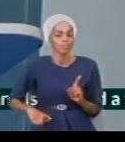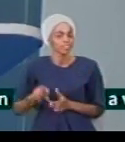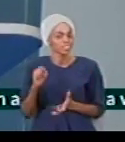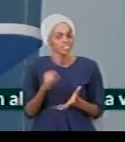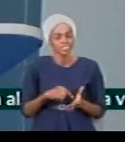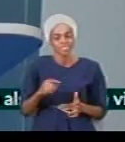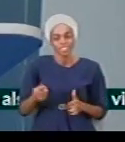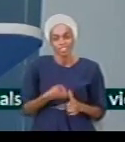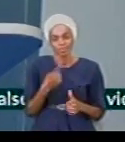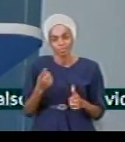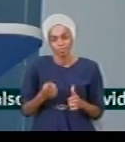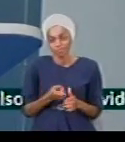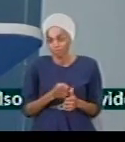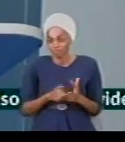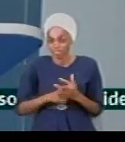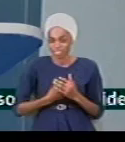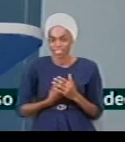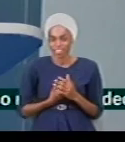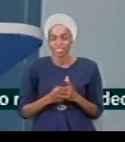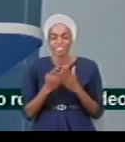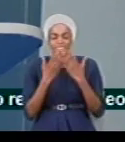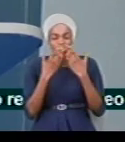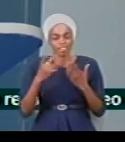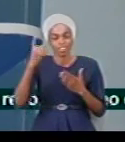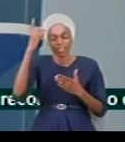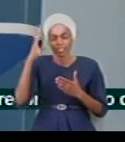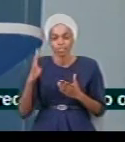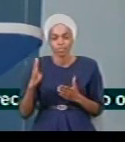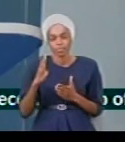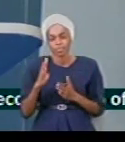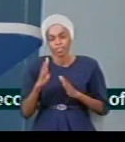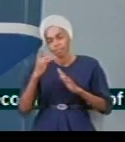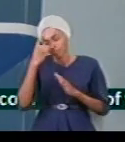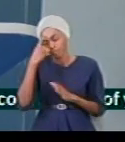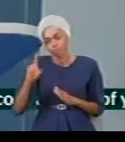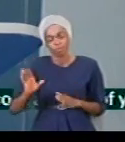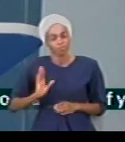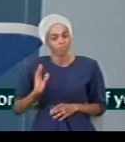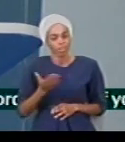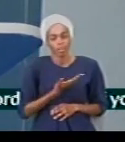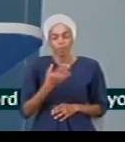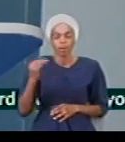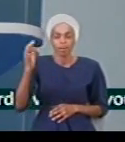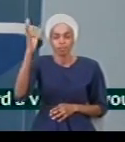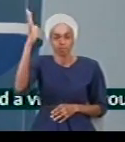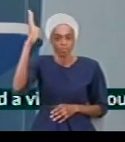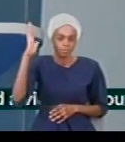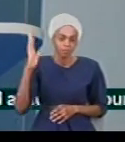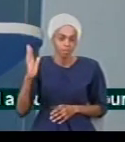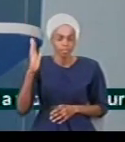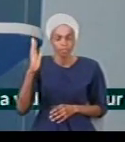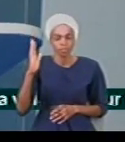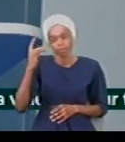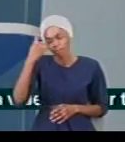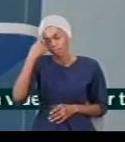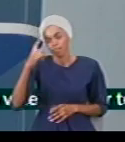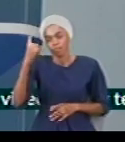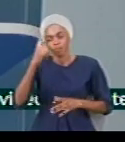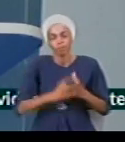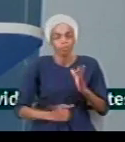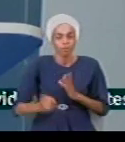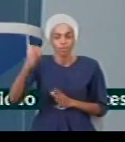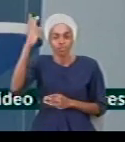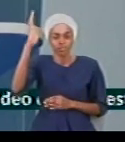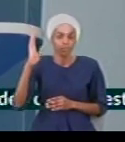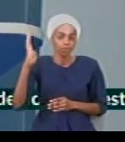our pastor for what God has used, how God has been strengthening him. This is just the